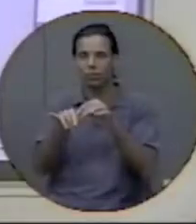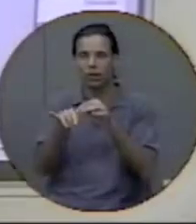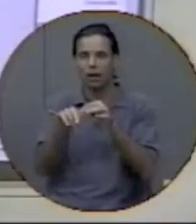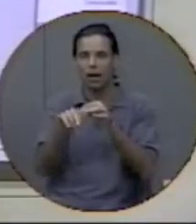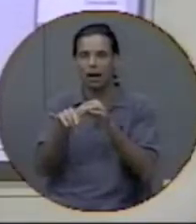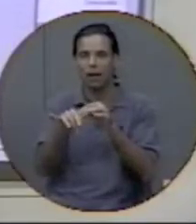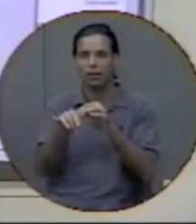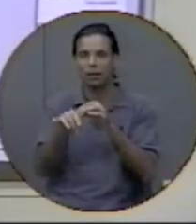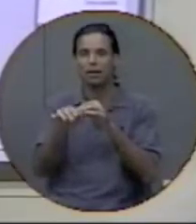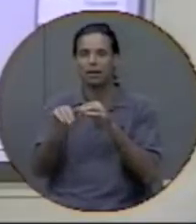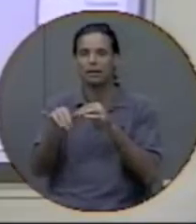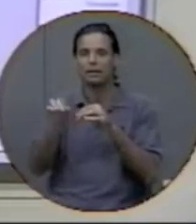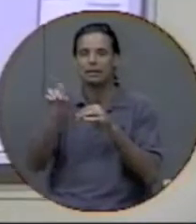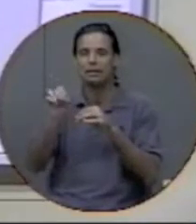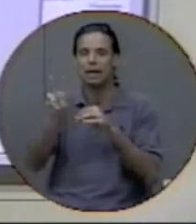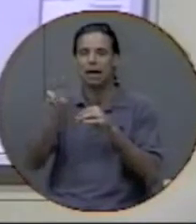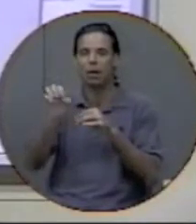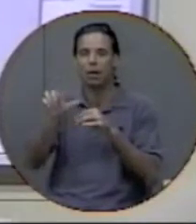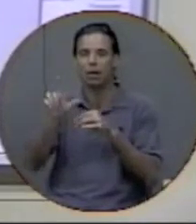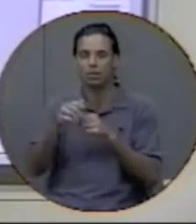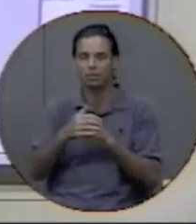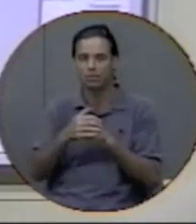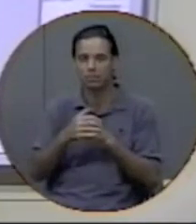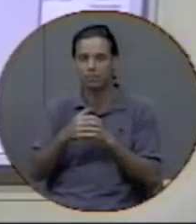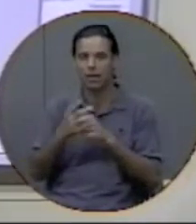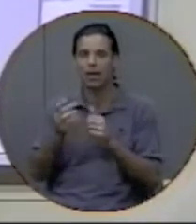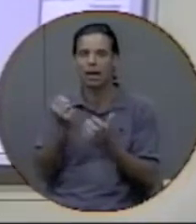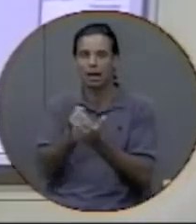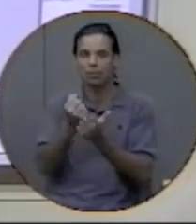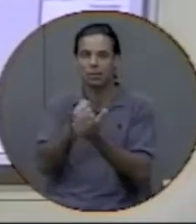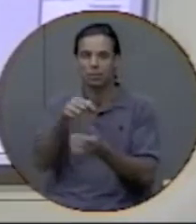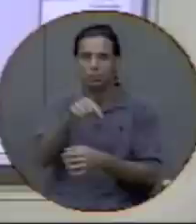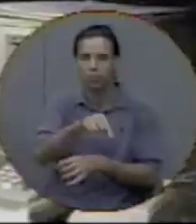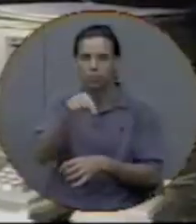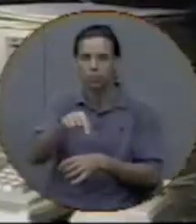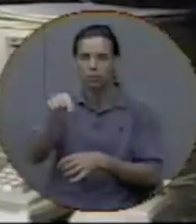exactly what it is, a dowel. Help him depress the computer keys.